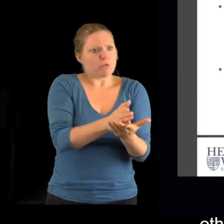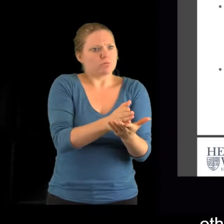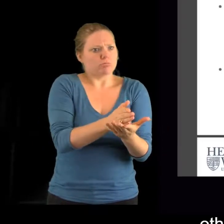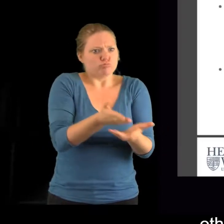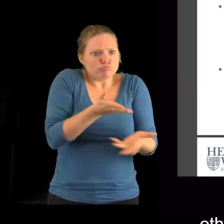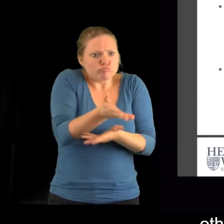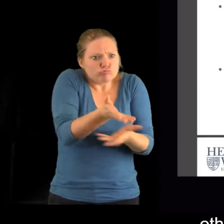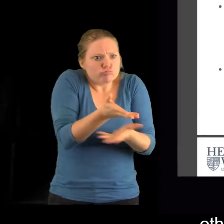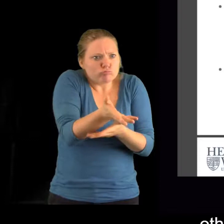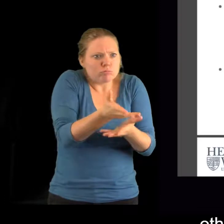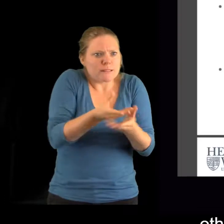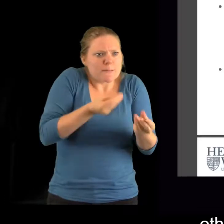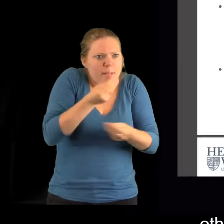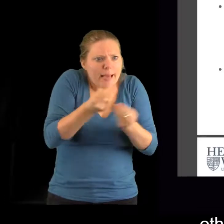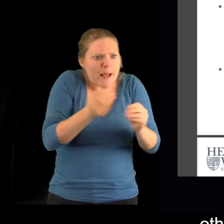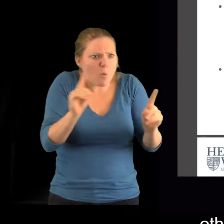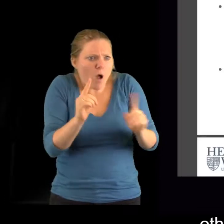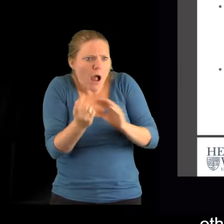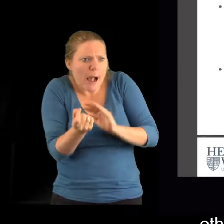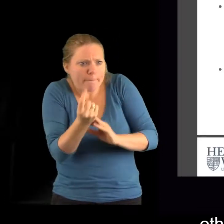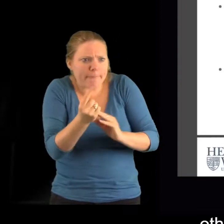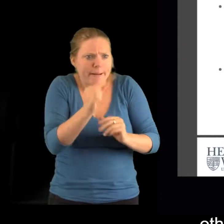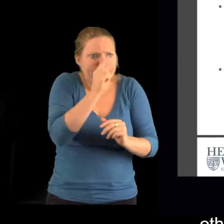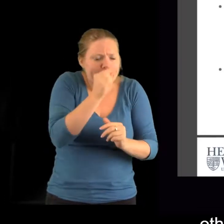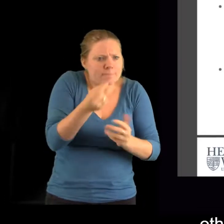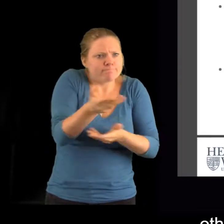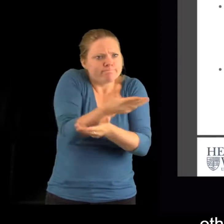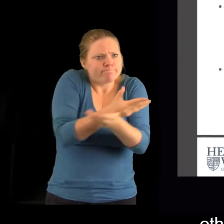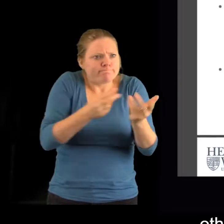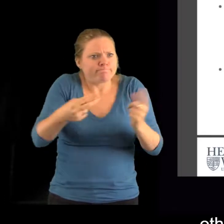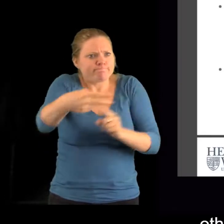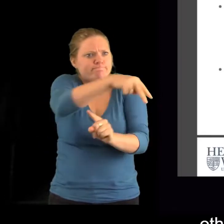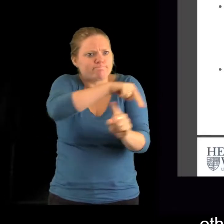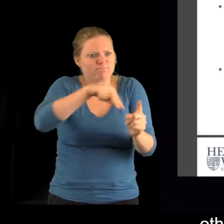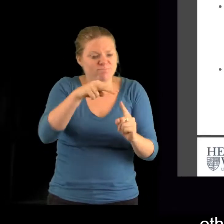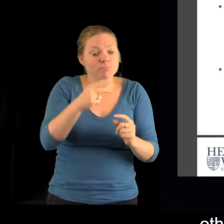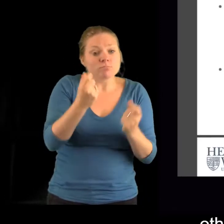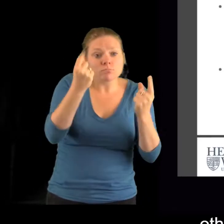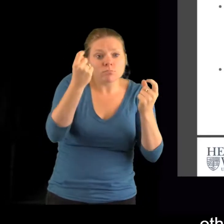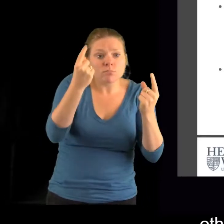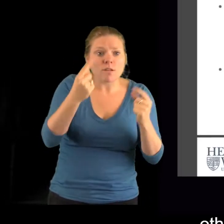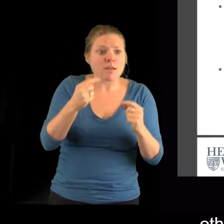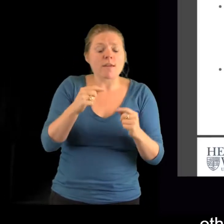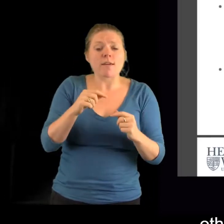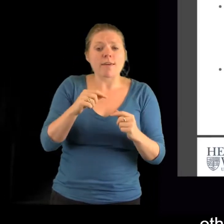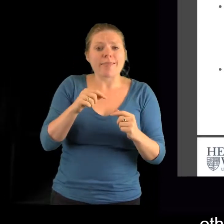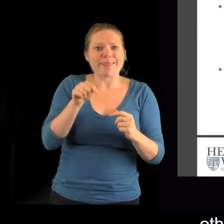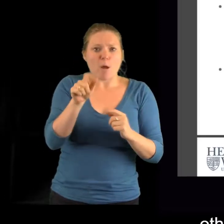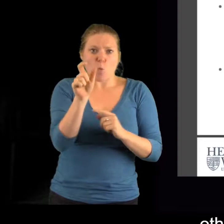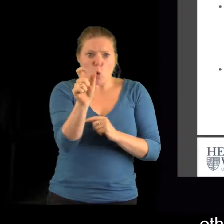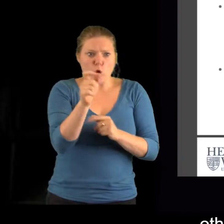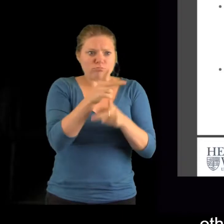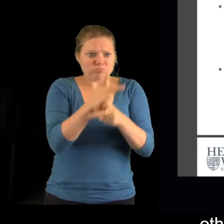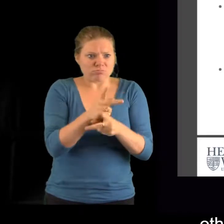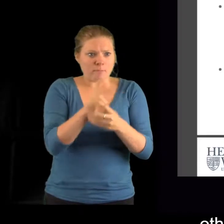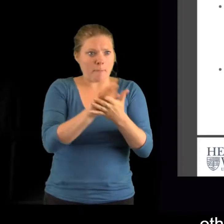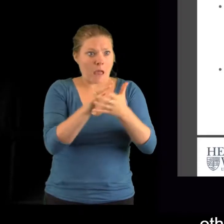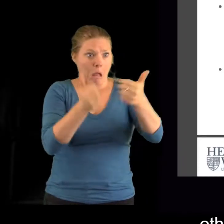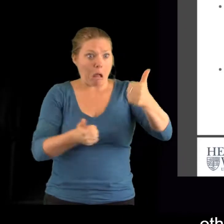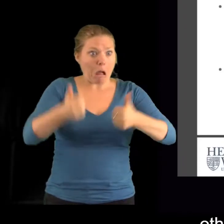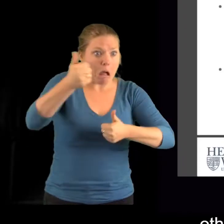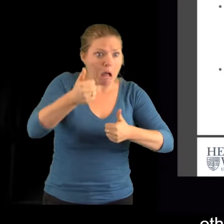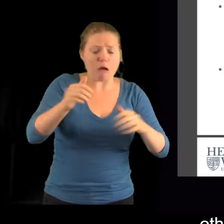the word is in the DCS book is that you want to obtain a superior